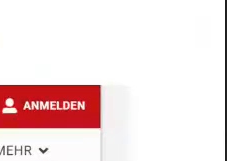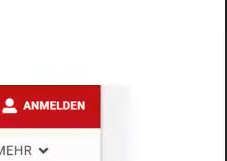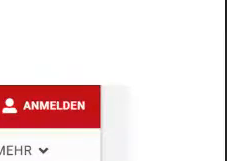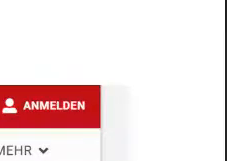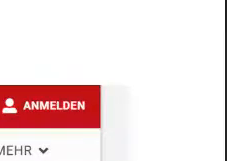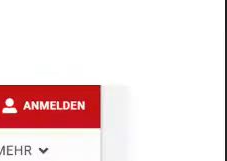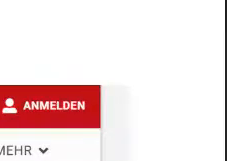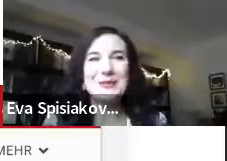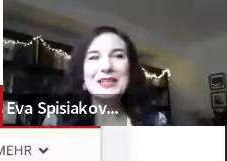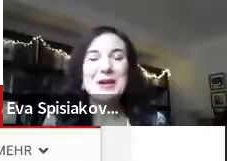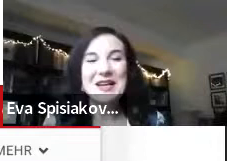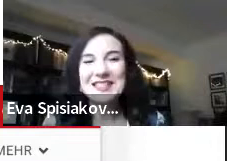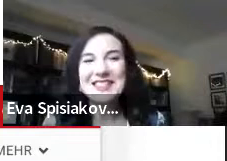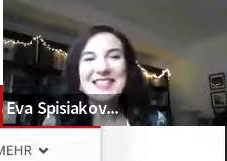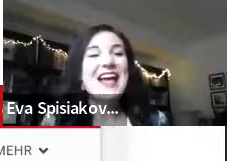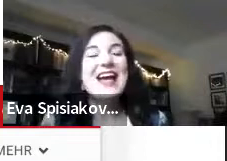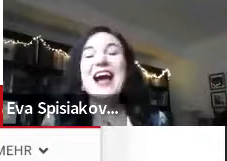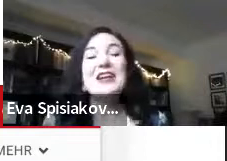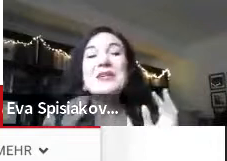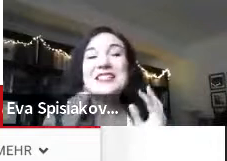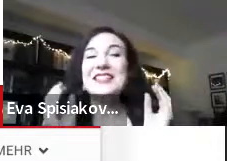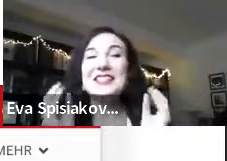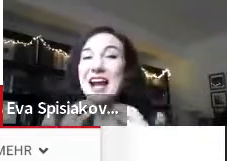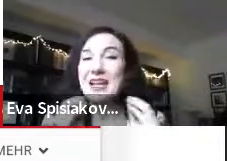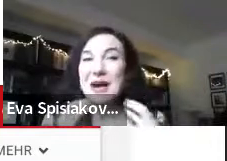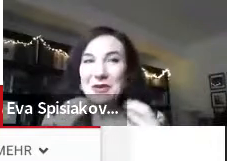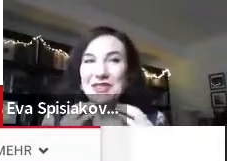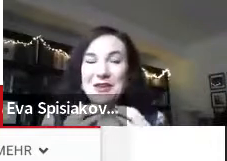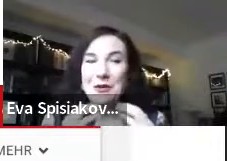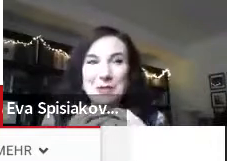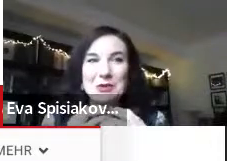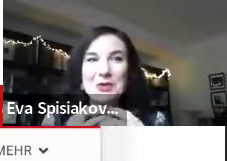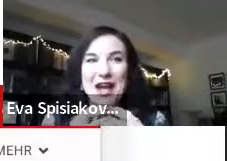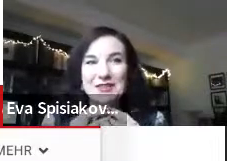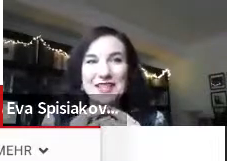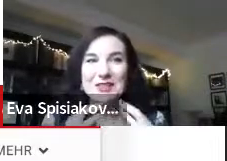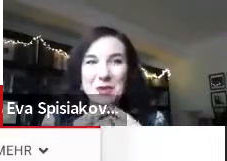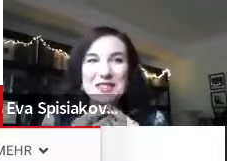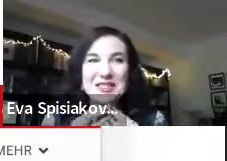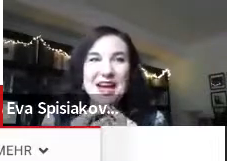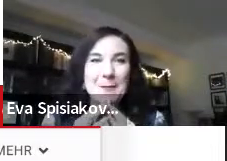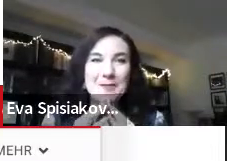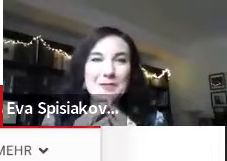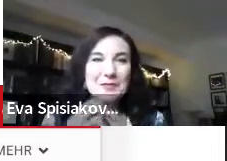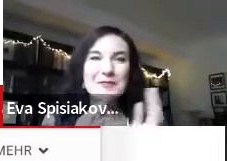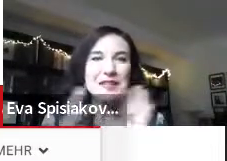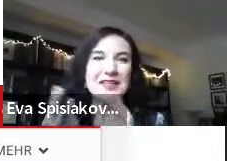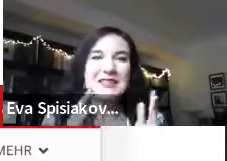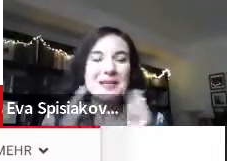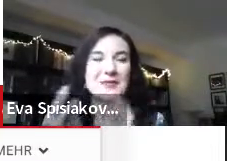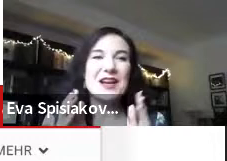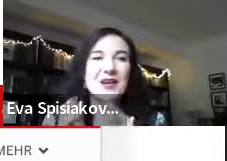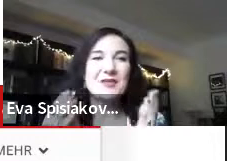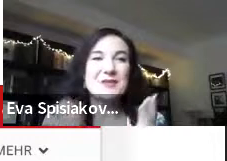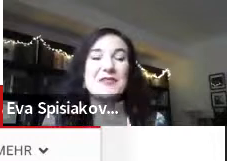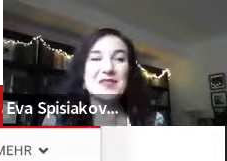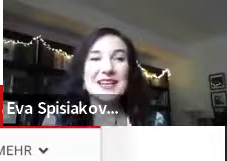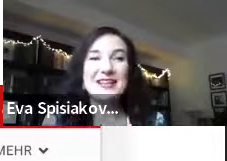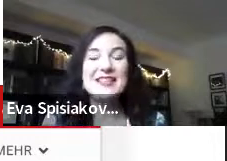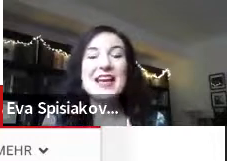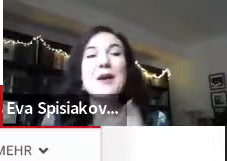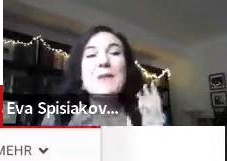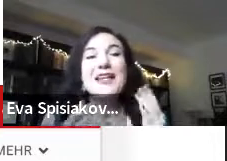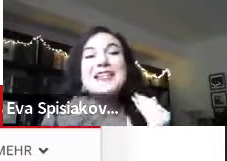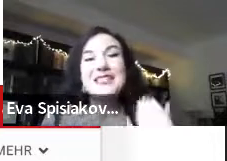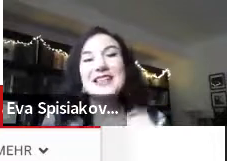is automatically a horrible ableist person. I know that this is a tiny minority of people who have these thoughts in terms of ecofascism and